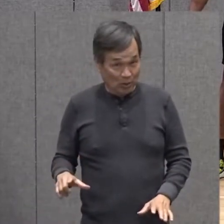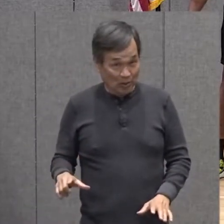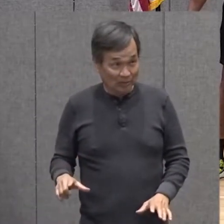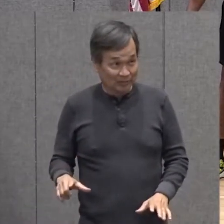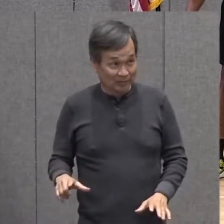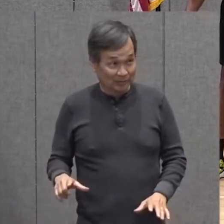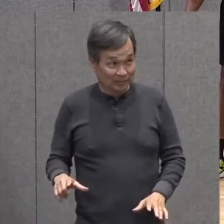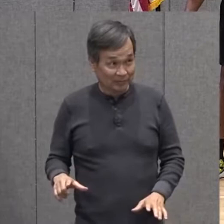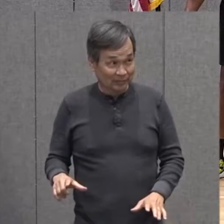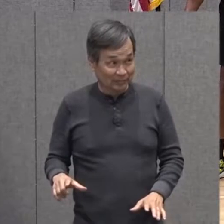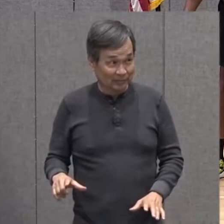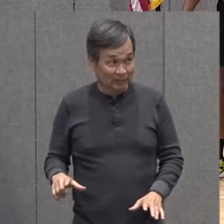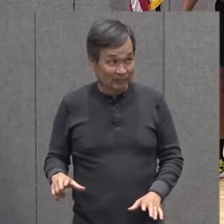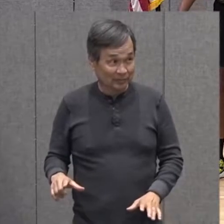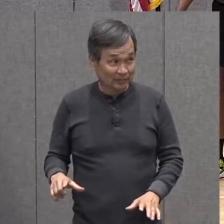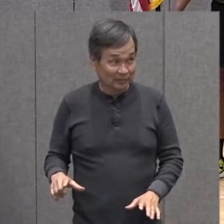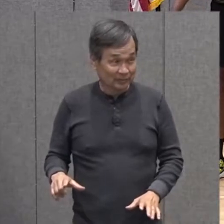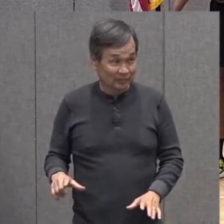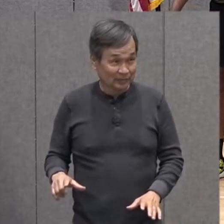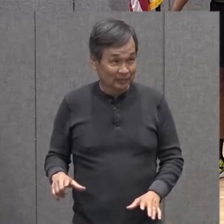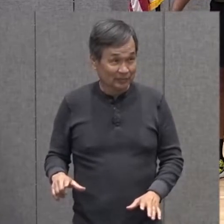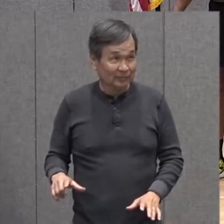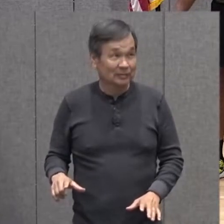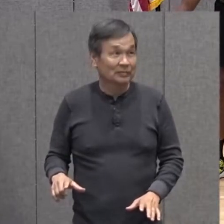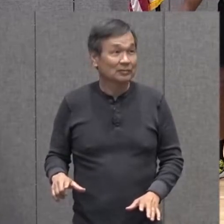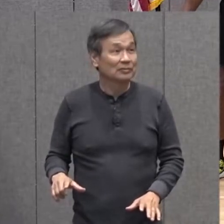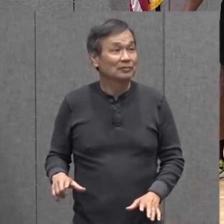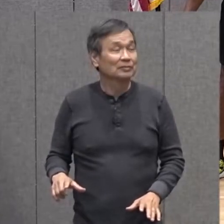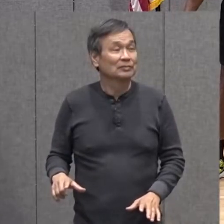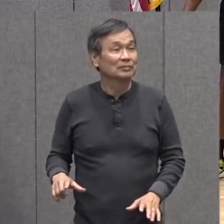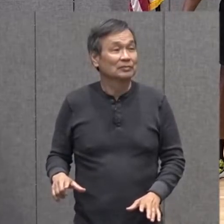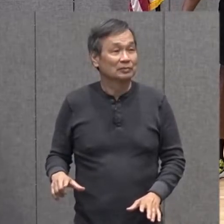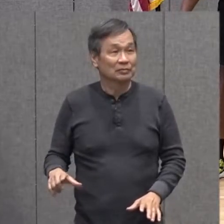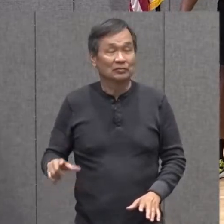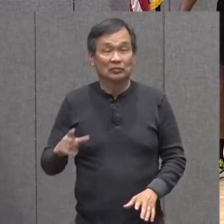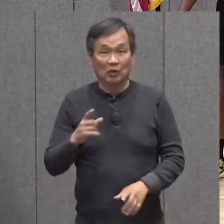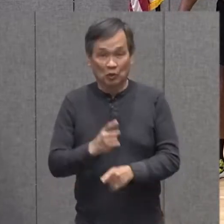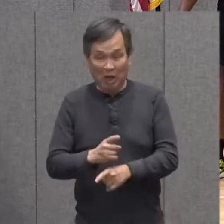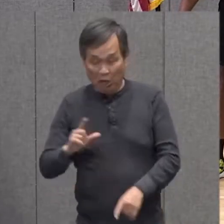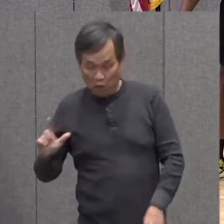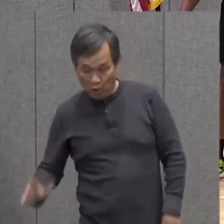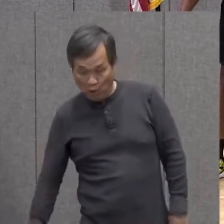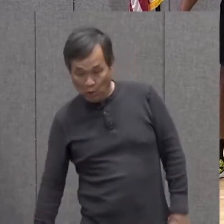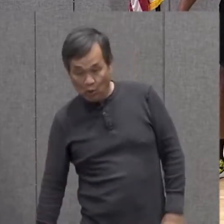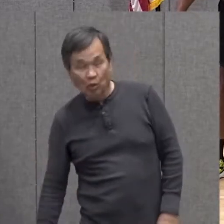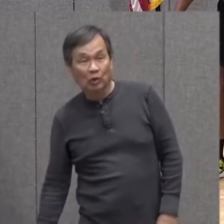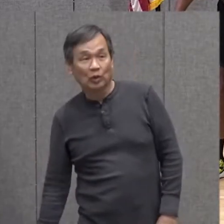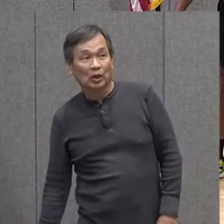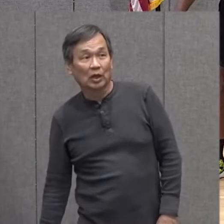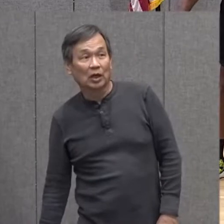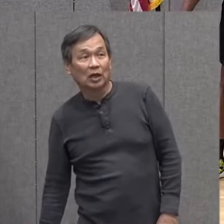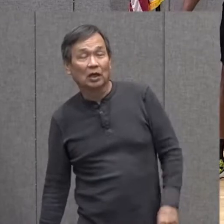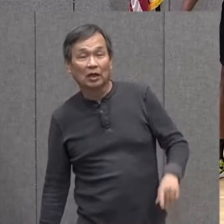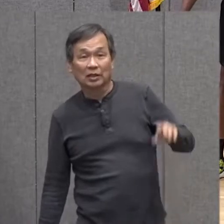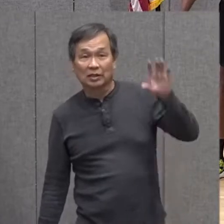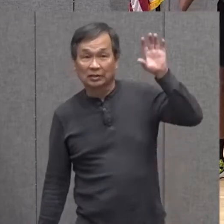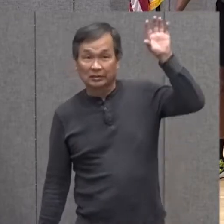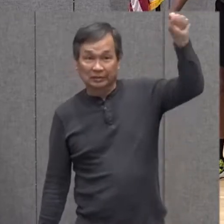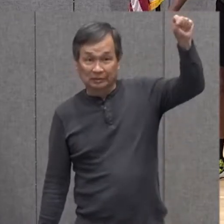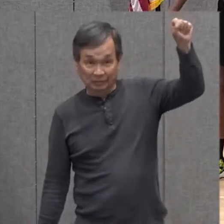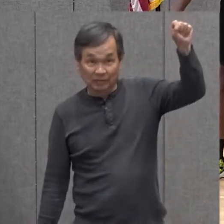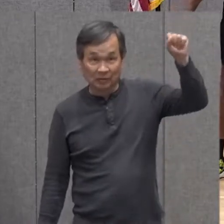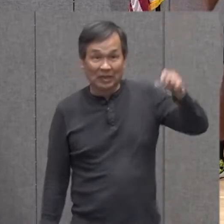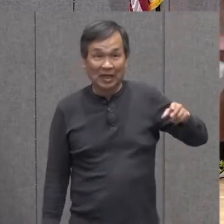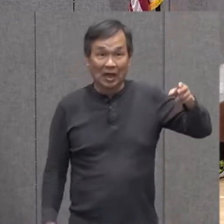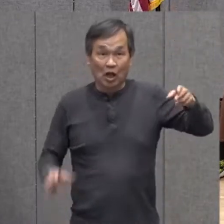el malabarismo empezando. ¿A dónde creen que vamos a empezar? We're starting low, you're right, and we're ending high. Así